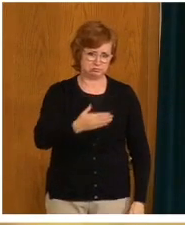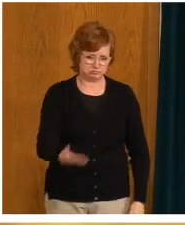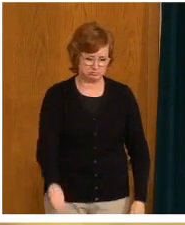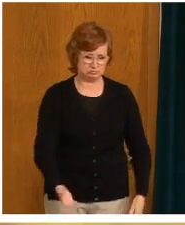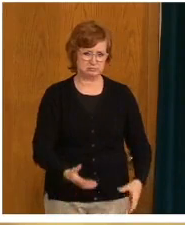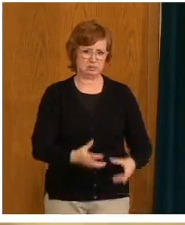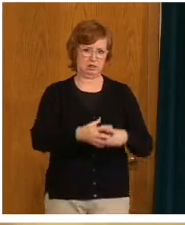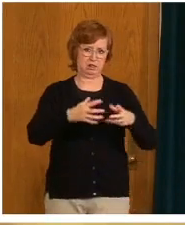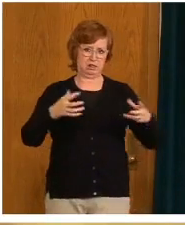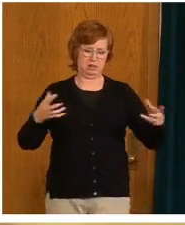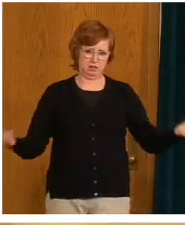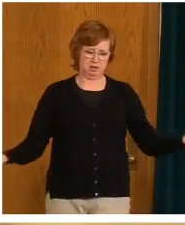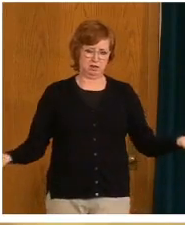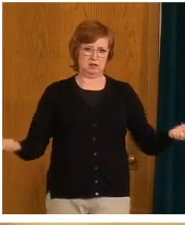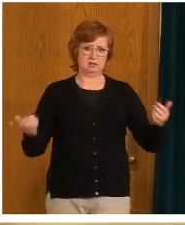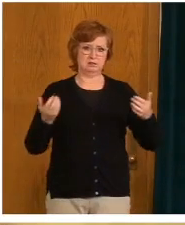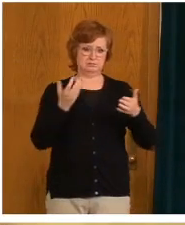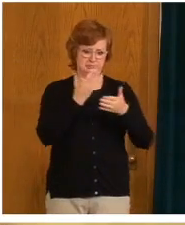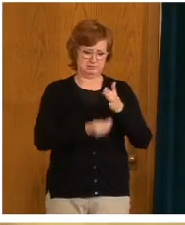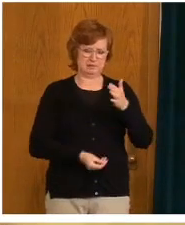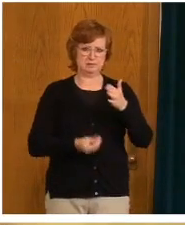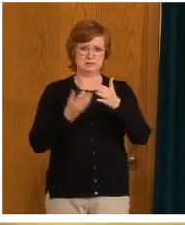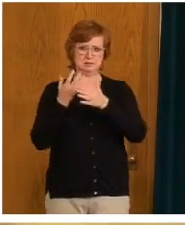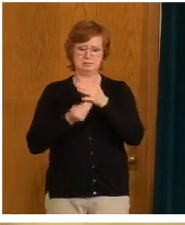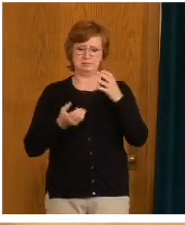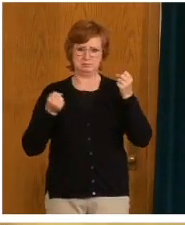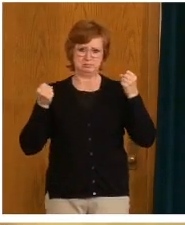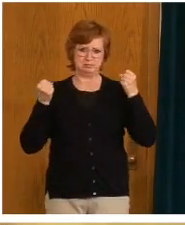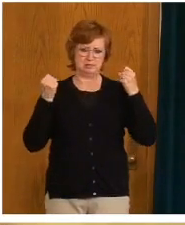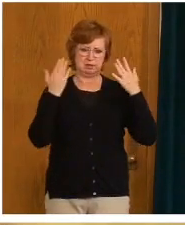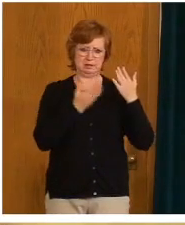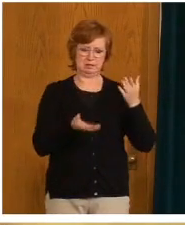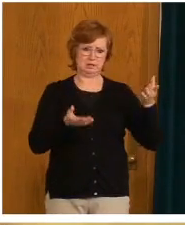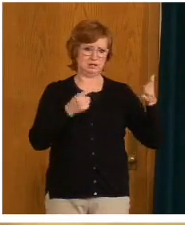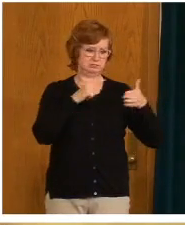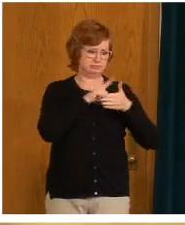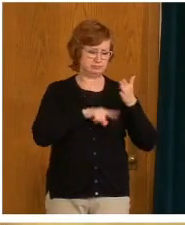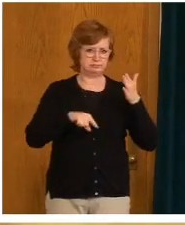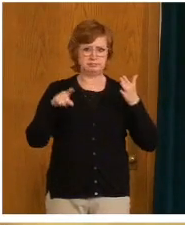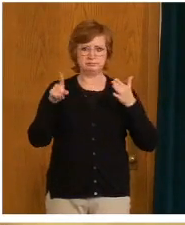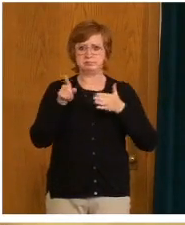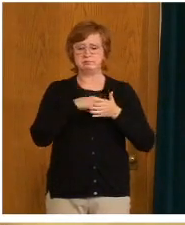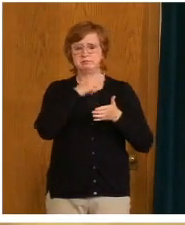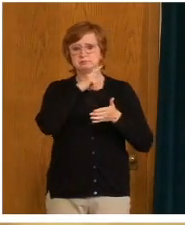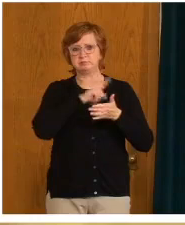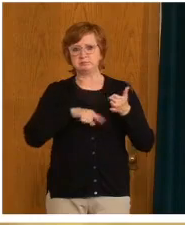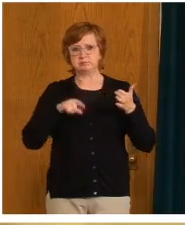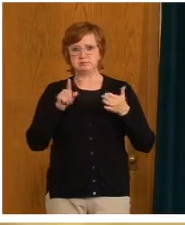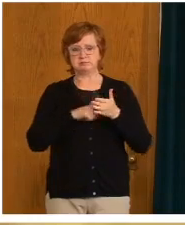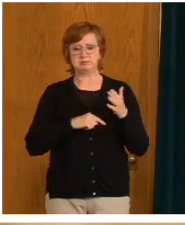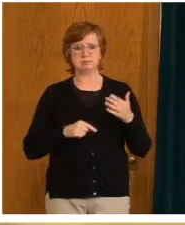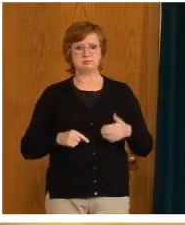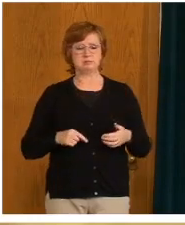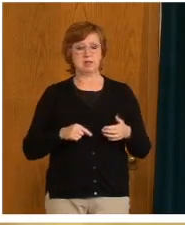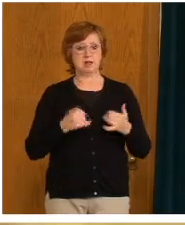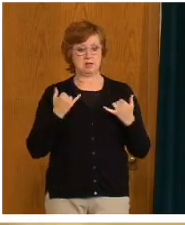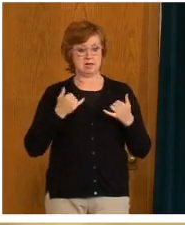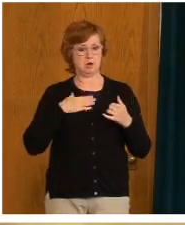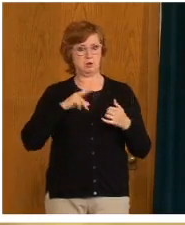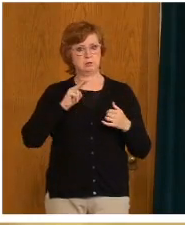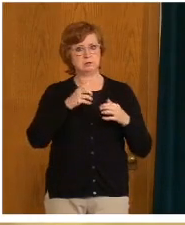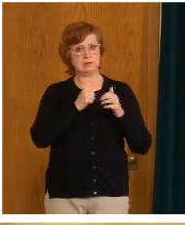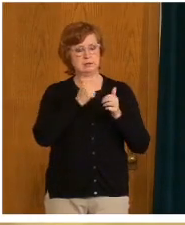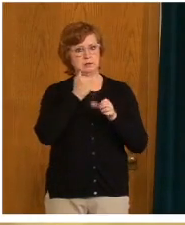pandemic. And they haven't had the opportunity for going into their second year now to